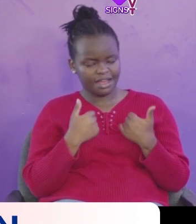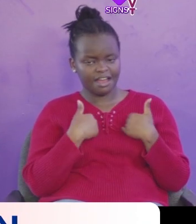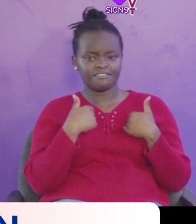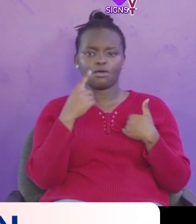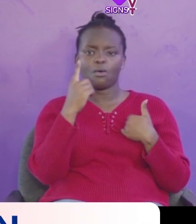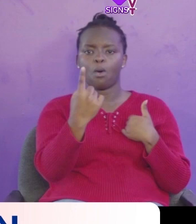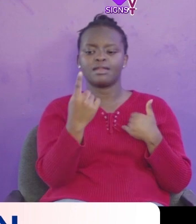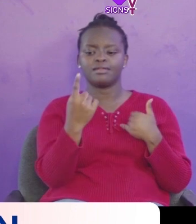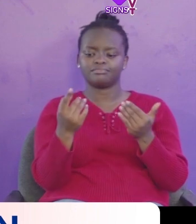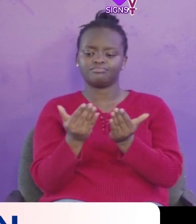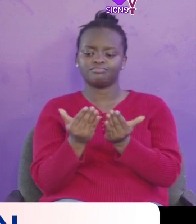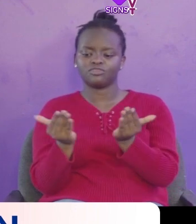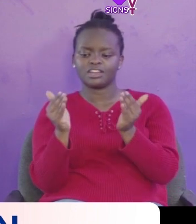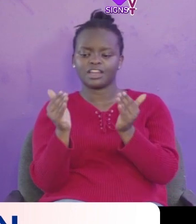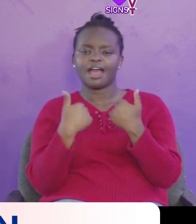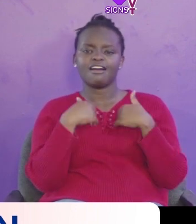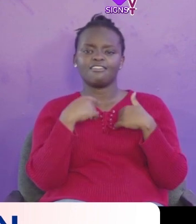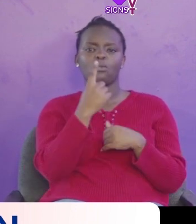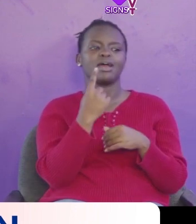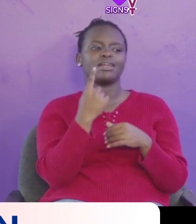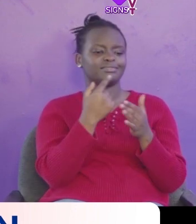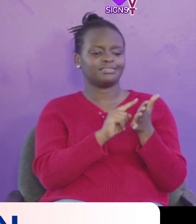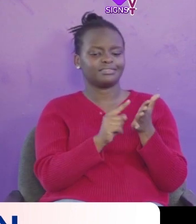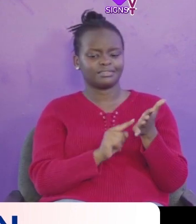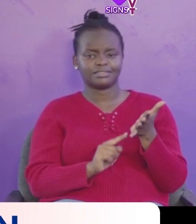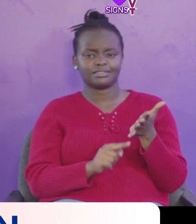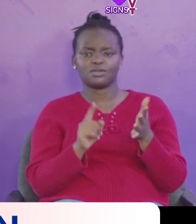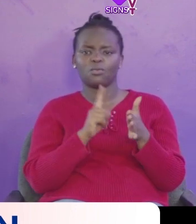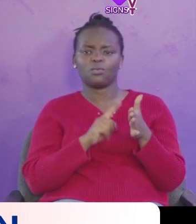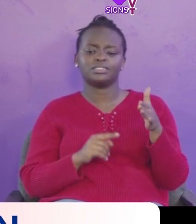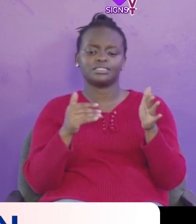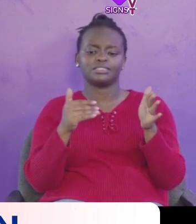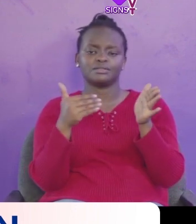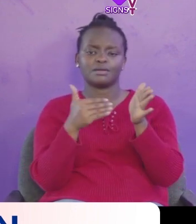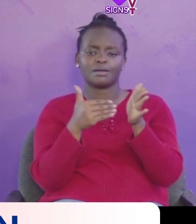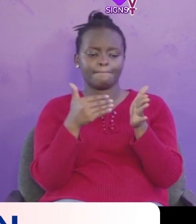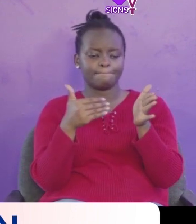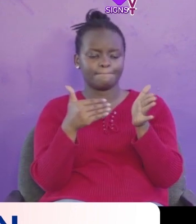sufuria moja, uko na nini moja. What is hindering them from coming